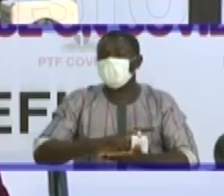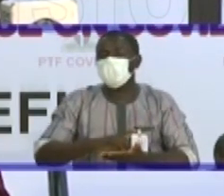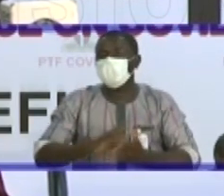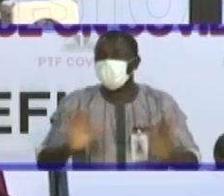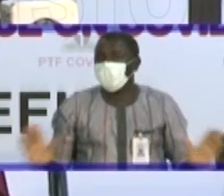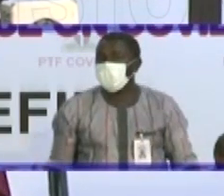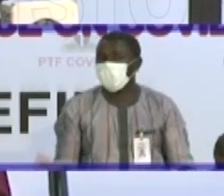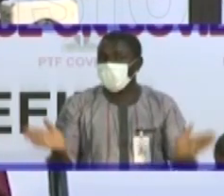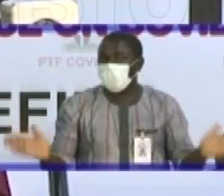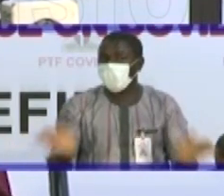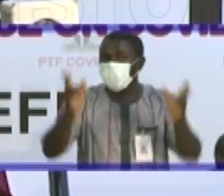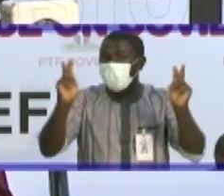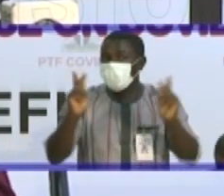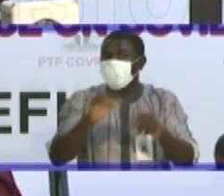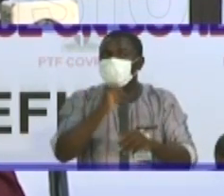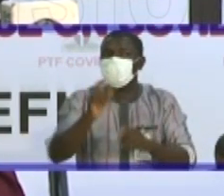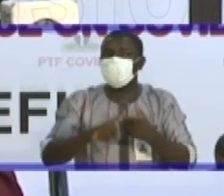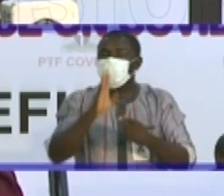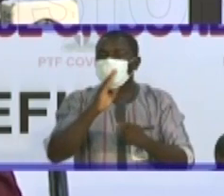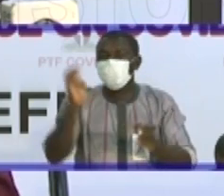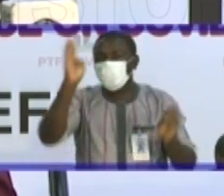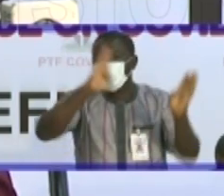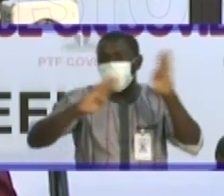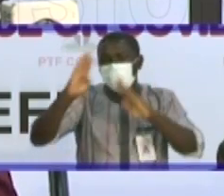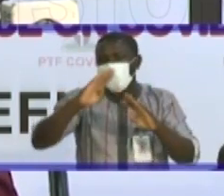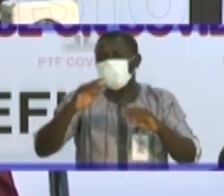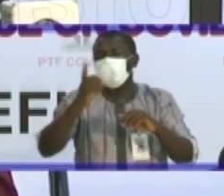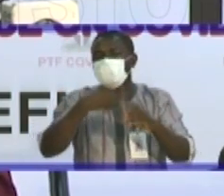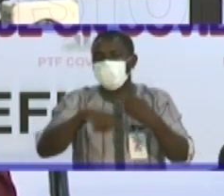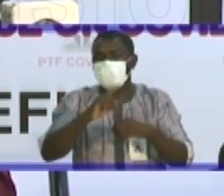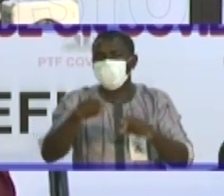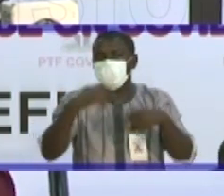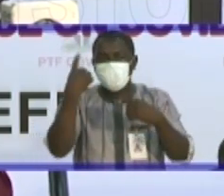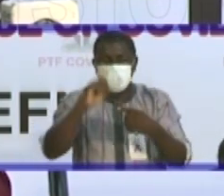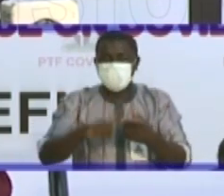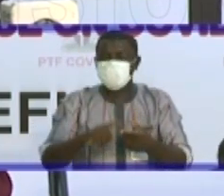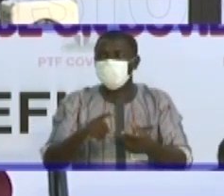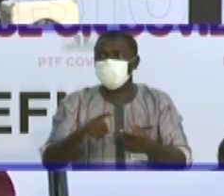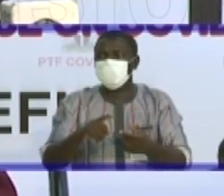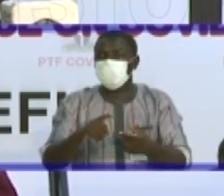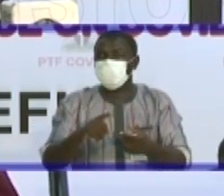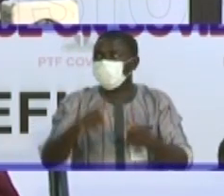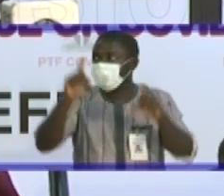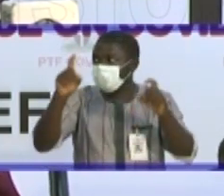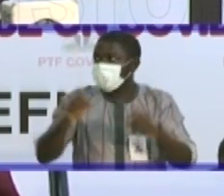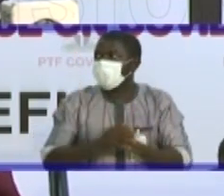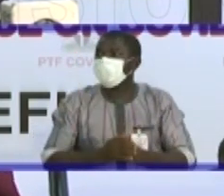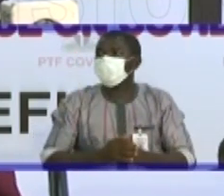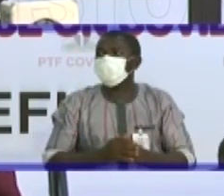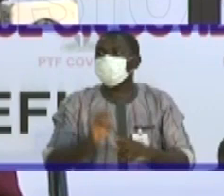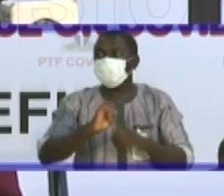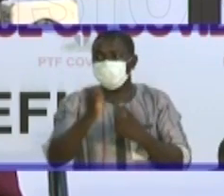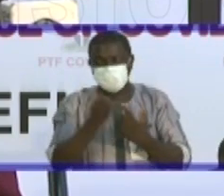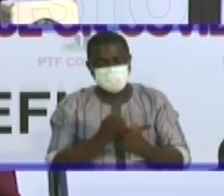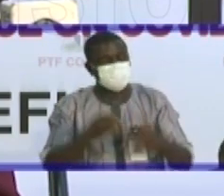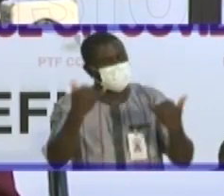people not to be worried about going for the test. The Environment Ministry plays also an important role,